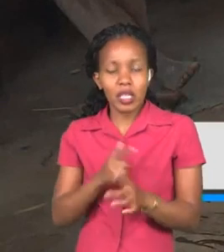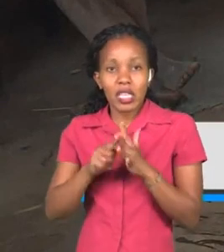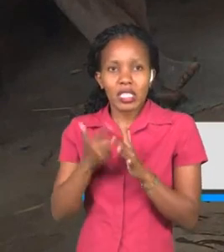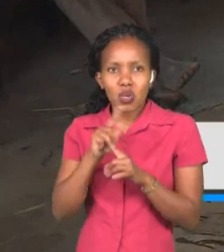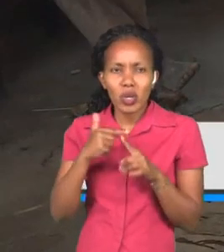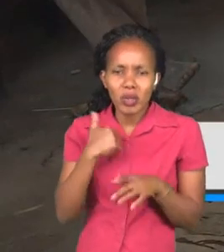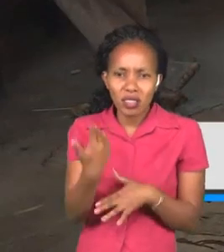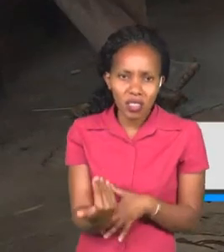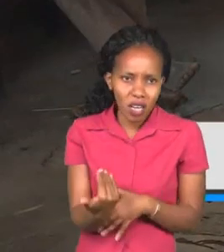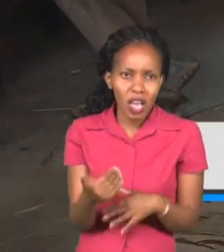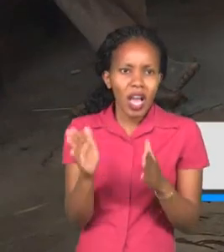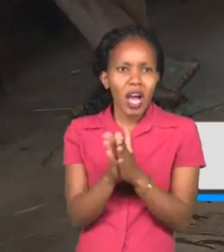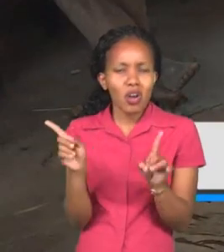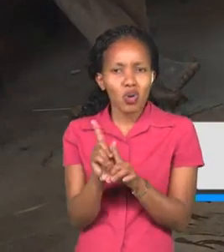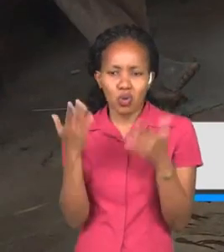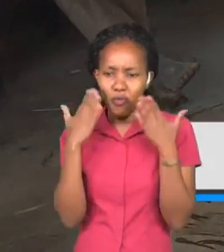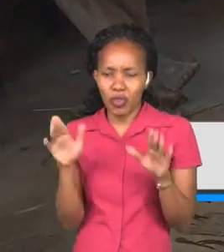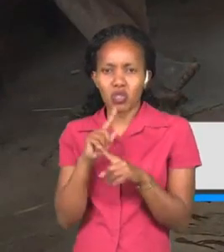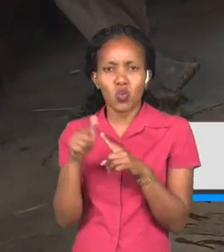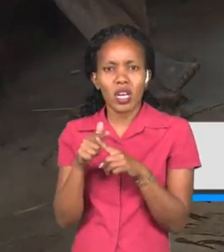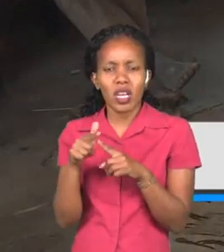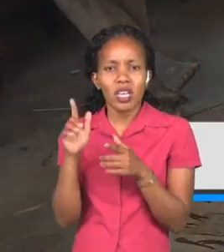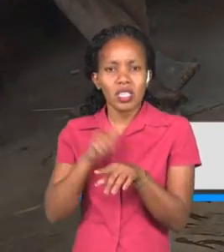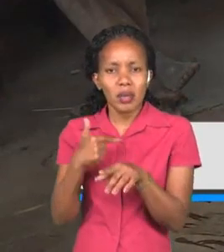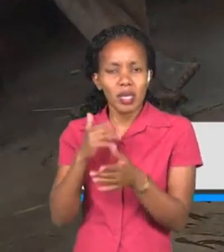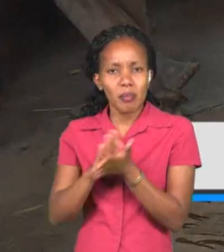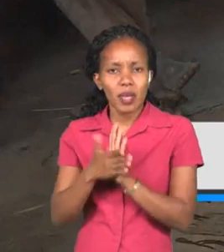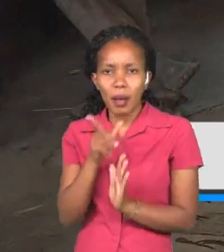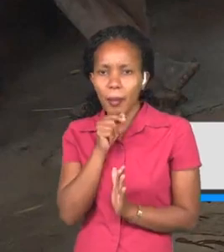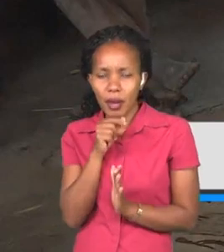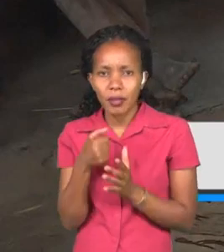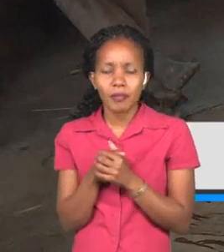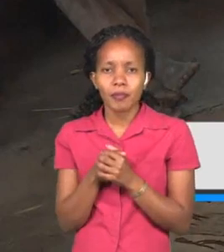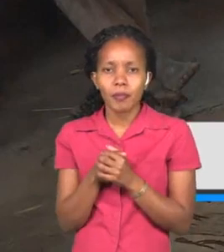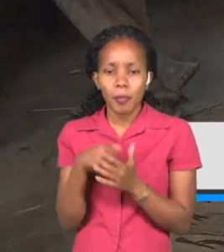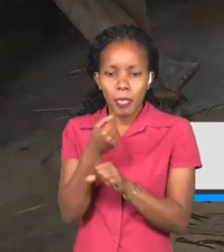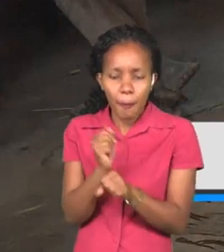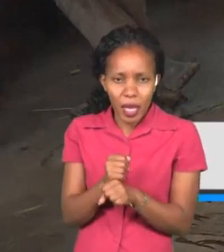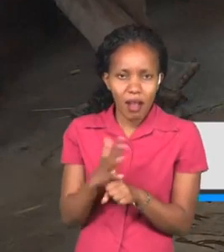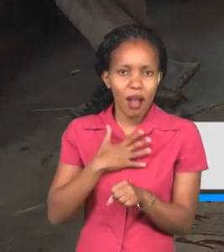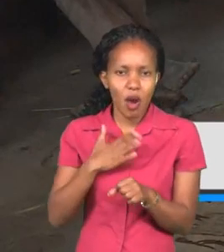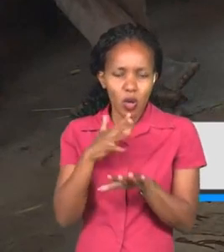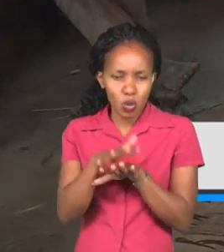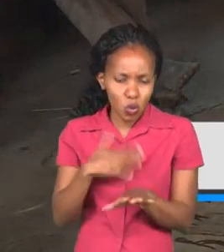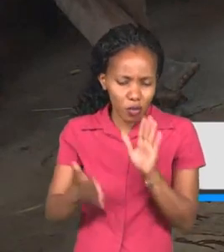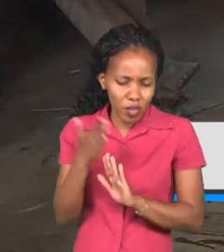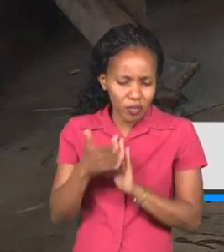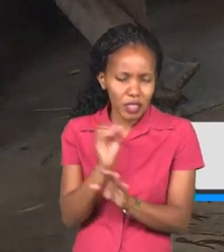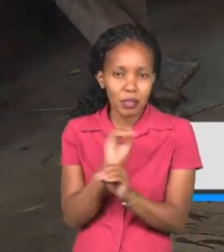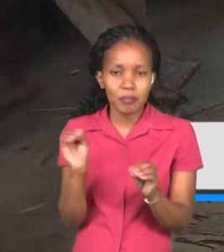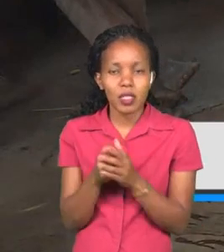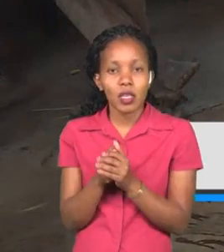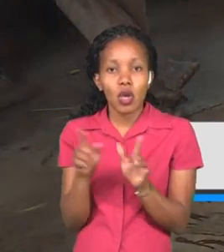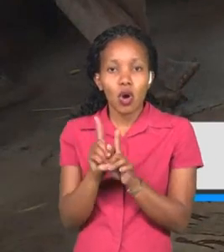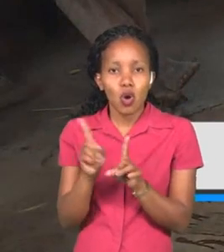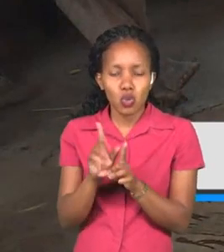still a child, and I not yet finished it when I became a man. He did it gradually. We make our canvases slowly, without haste. You make the